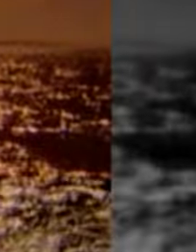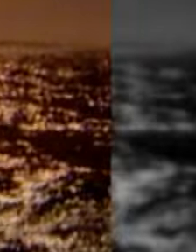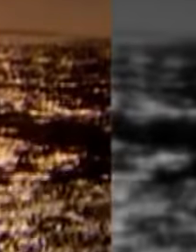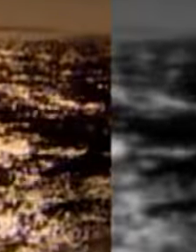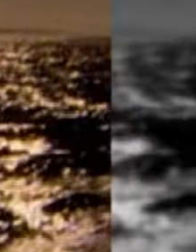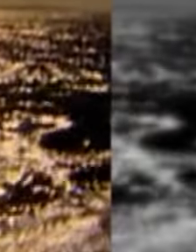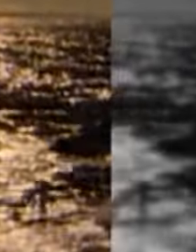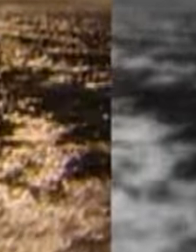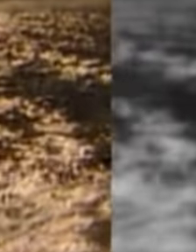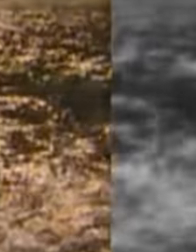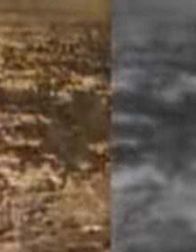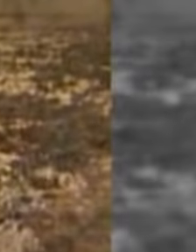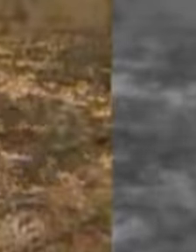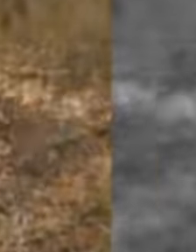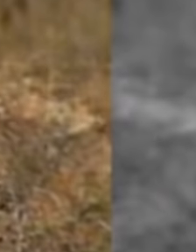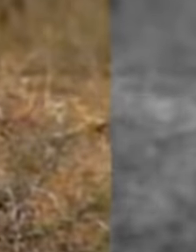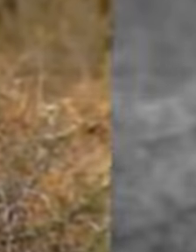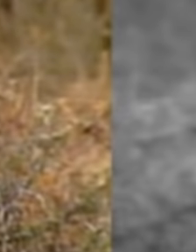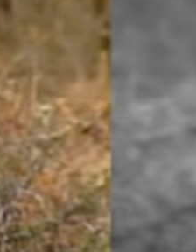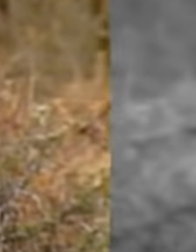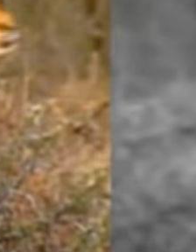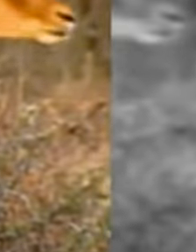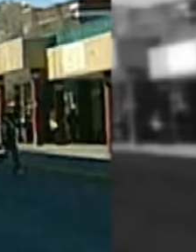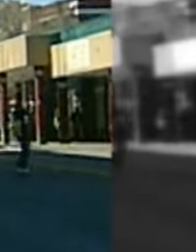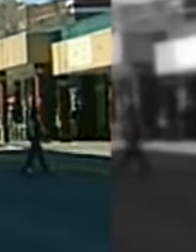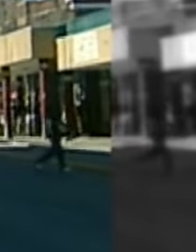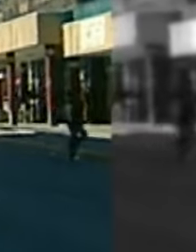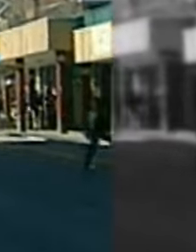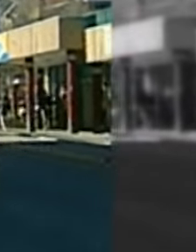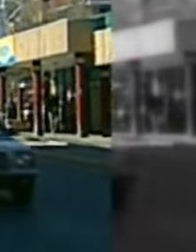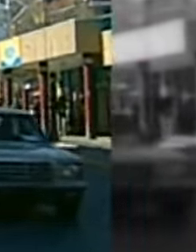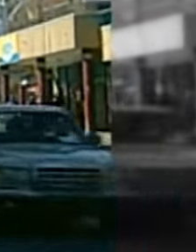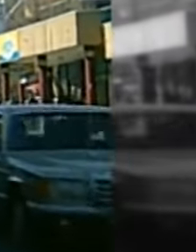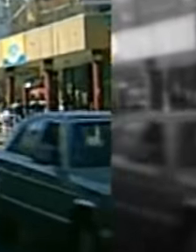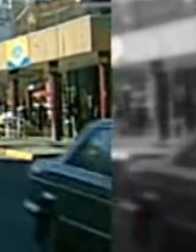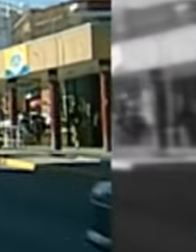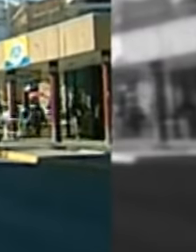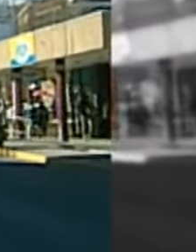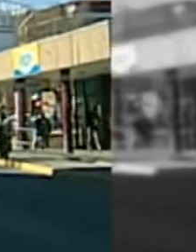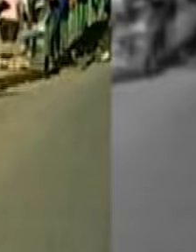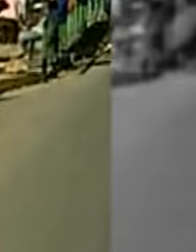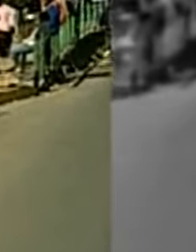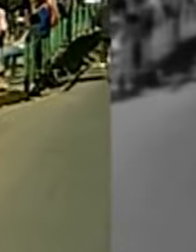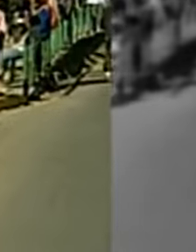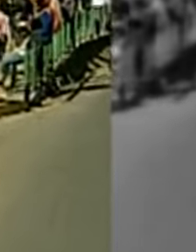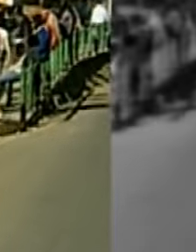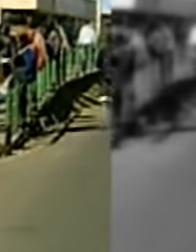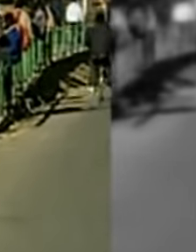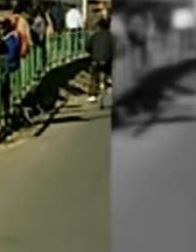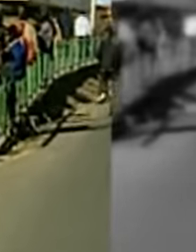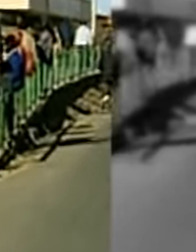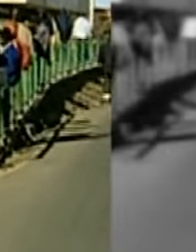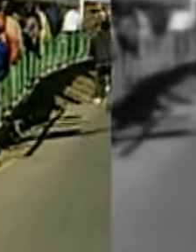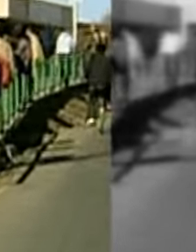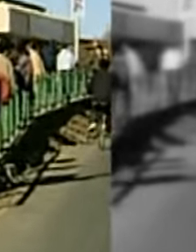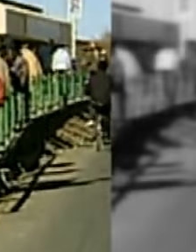Don't be afraid to open yourself up to new experiences. Exchange and share ideas and crafts. I want to move on from the idea of the